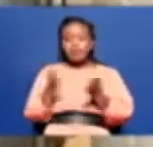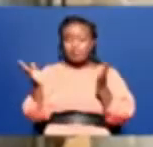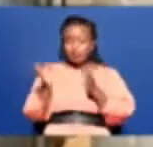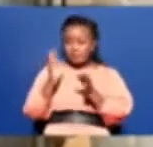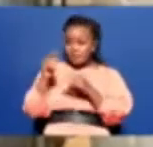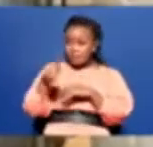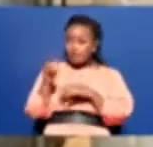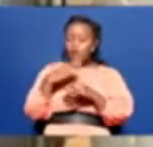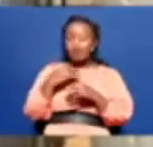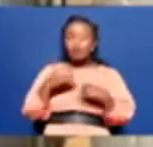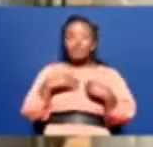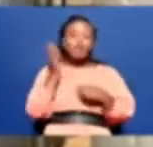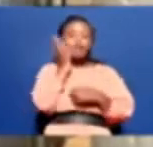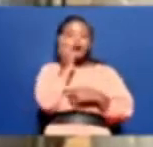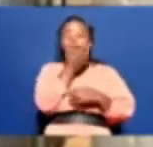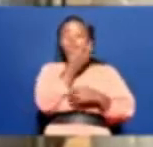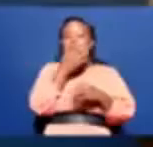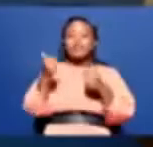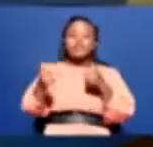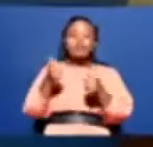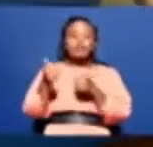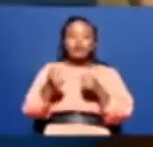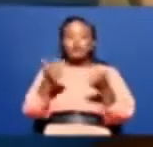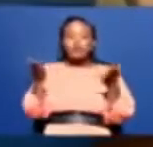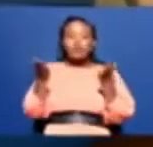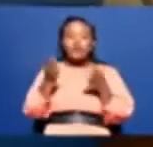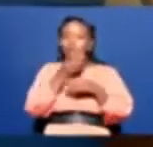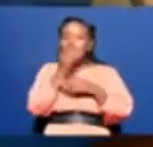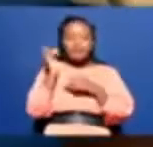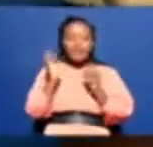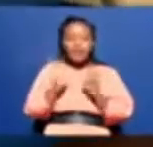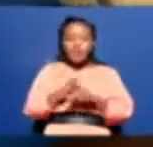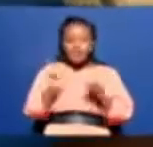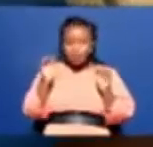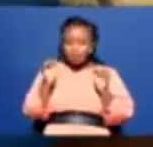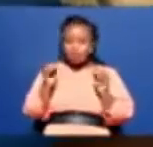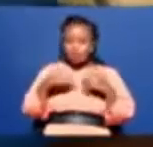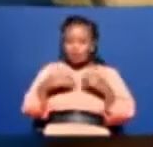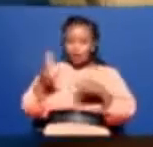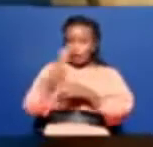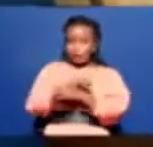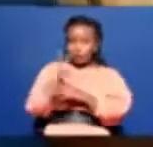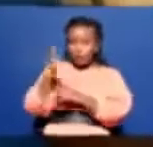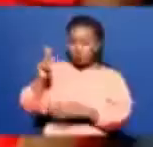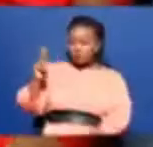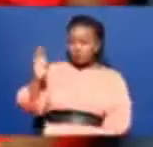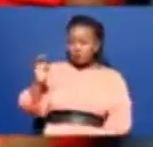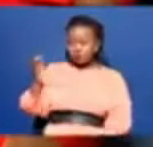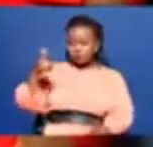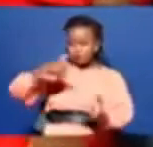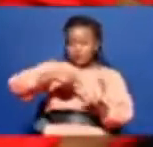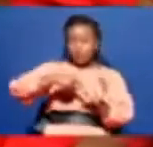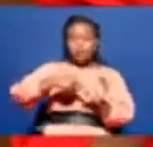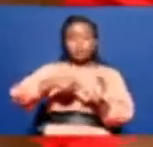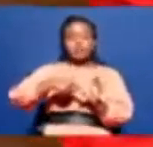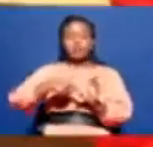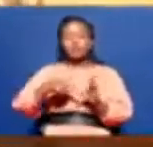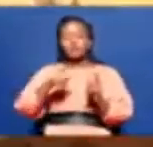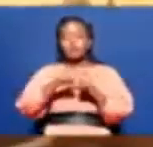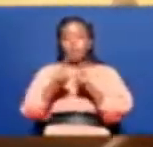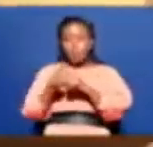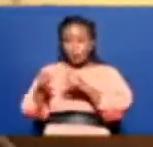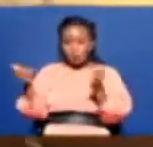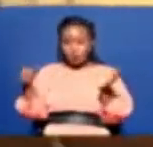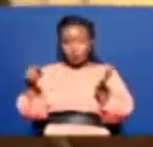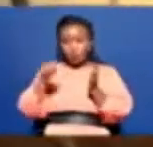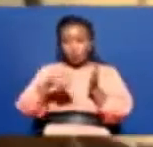long oil, which is our binder. We put in solvent, kerosene, that's kerosene. After that, we started the